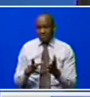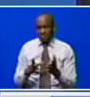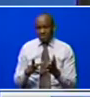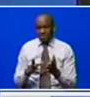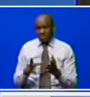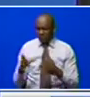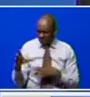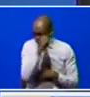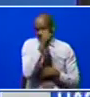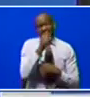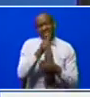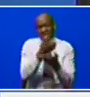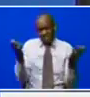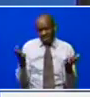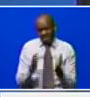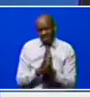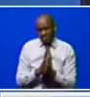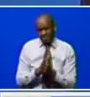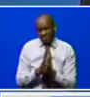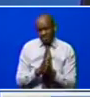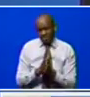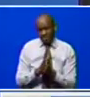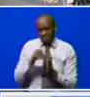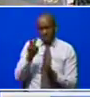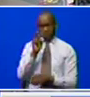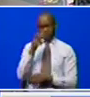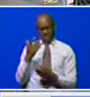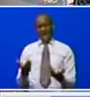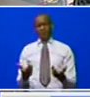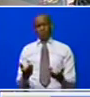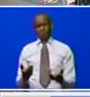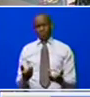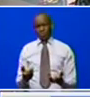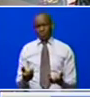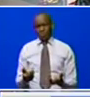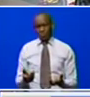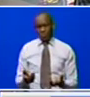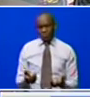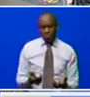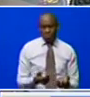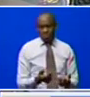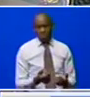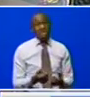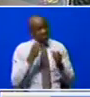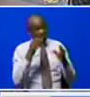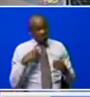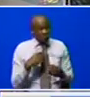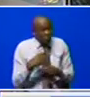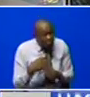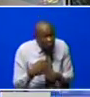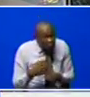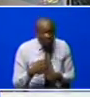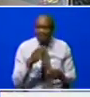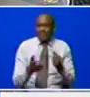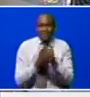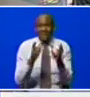something, anything? Joe, you're giving me a look. So even if we squint, this is one of those pictures. Even if we squint, these are provisional and tilt our